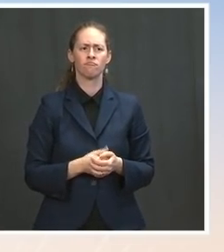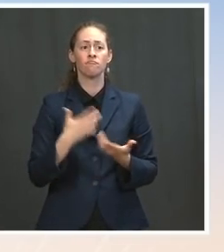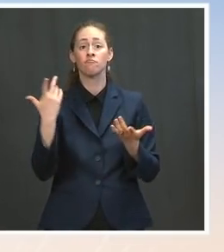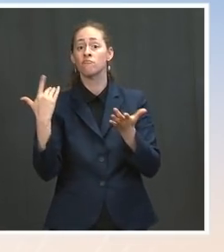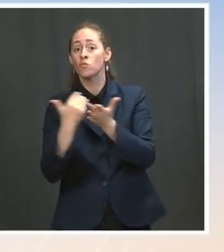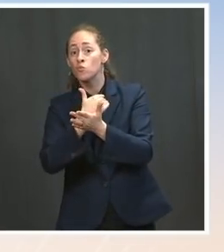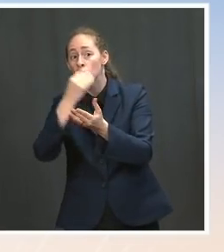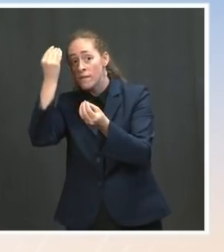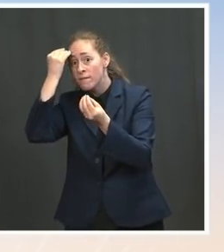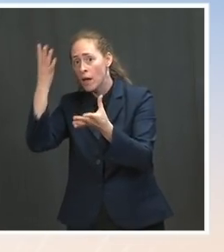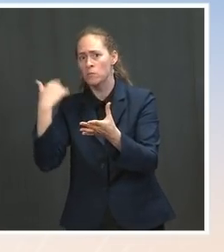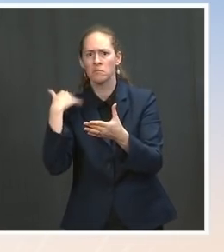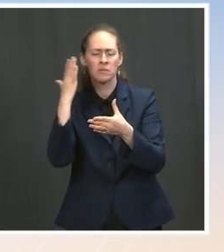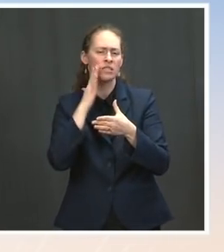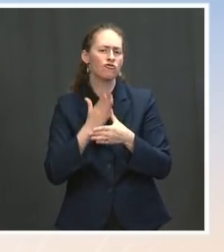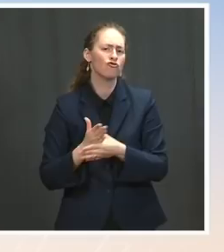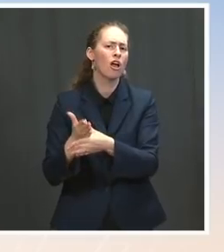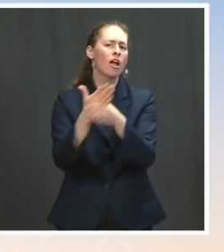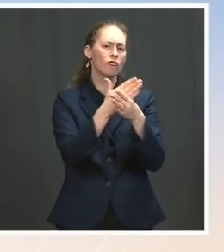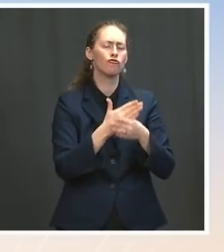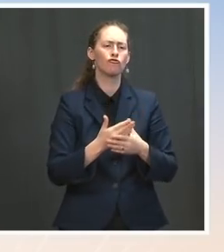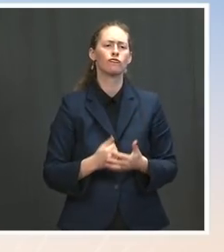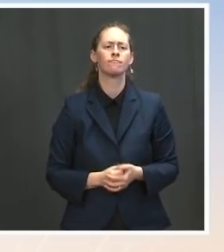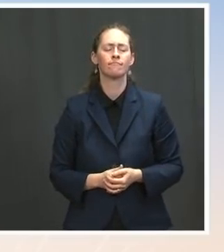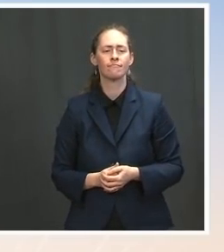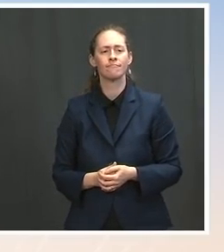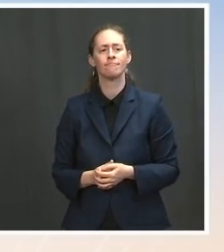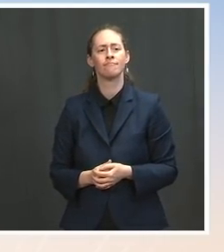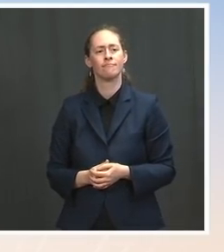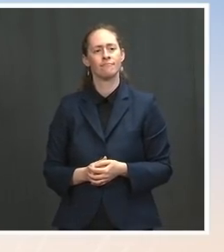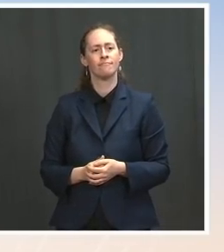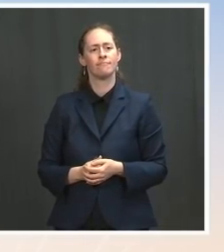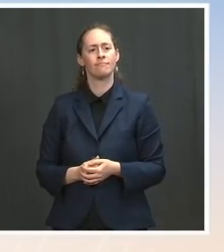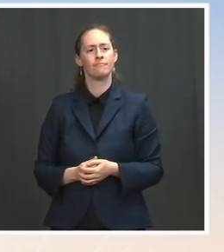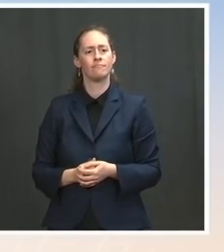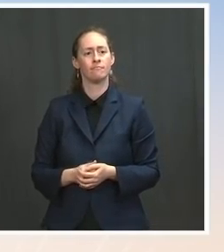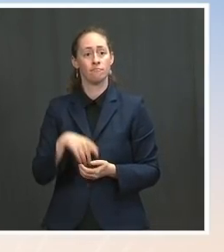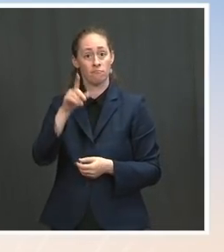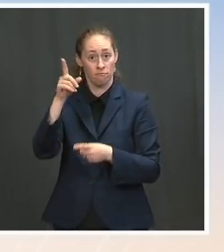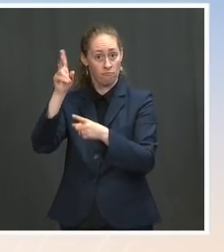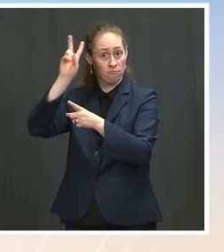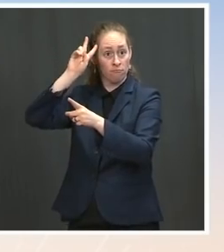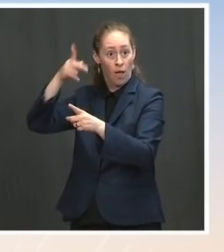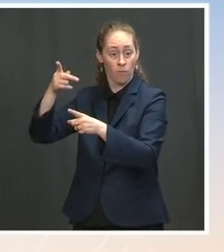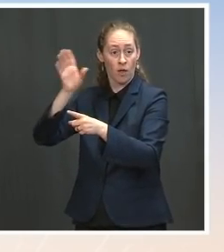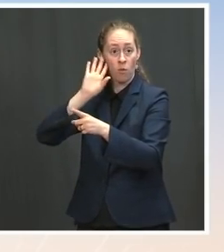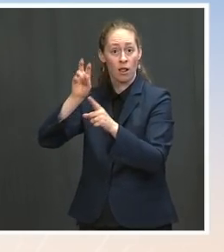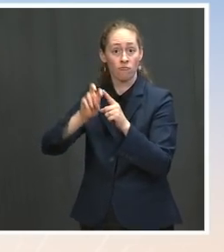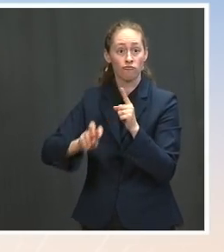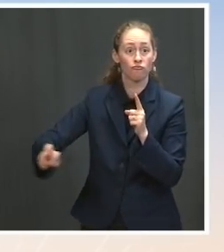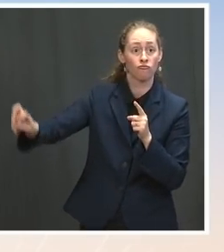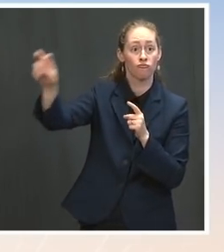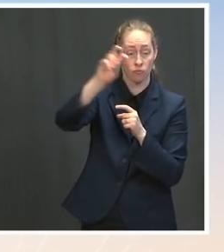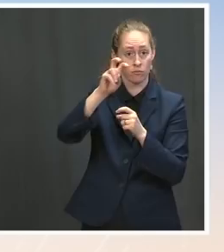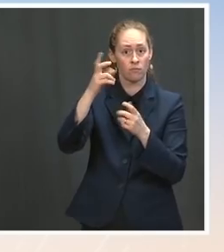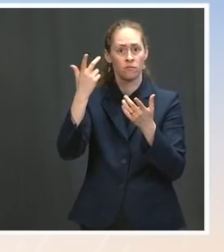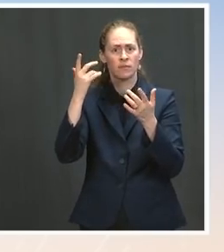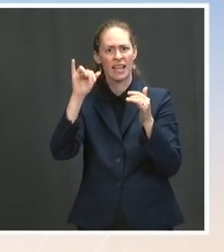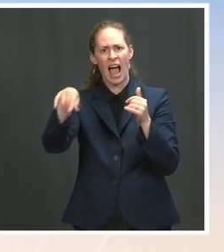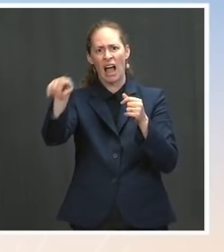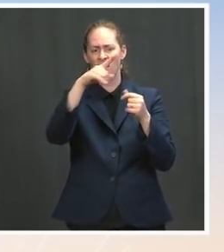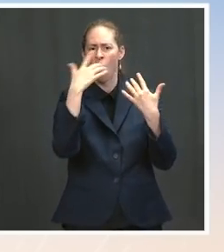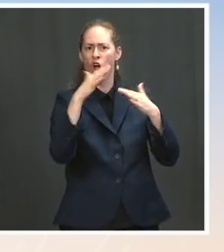vice president to travel to these states that have imposed voting restrictions in their state laws? I think the vice president will have more to say